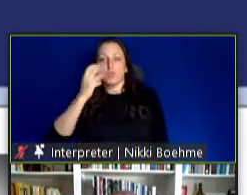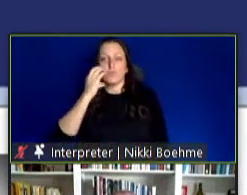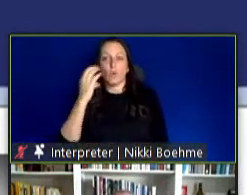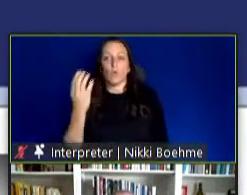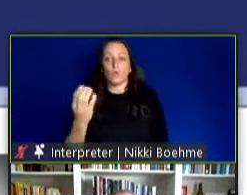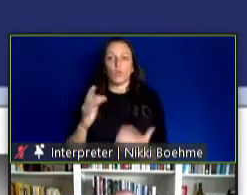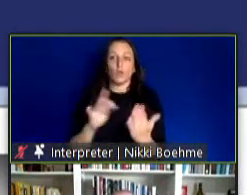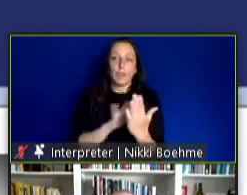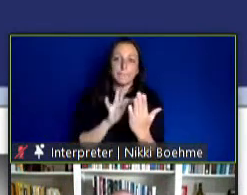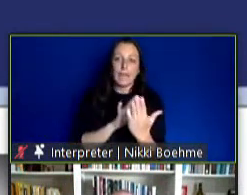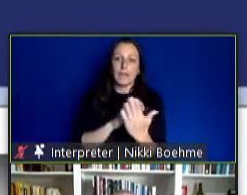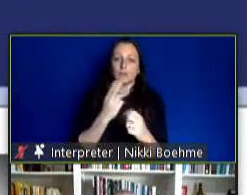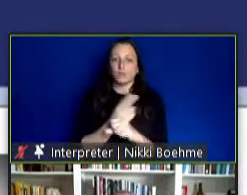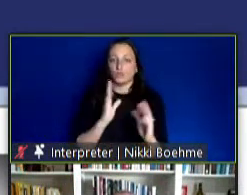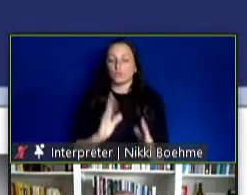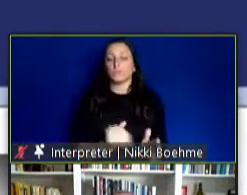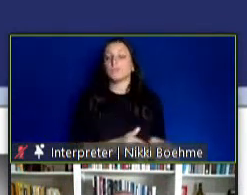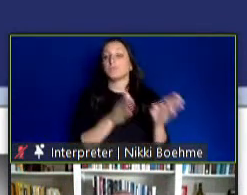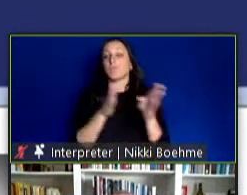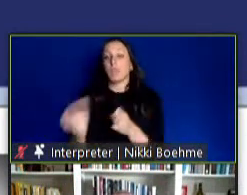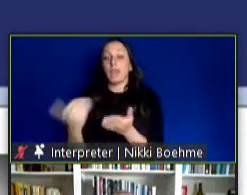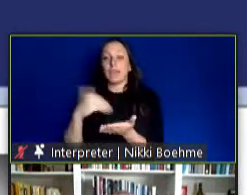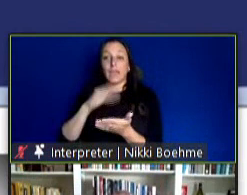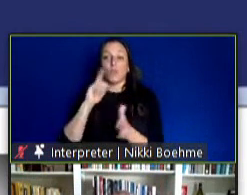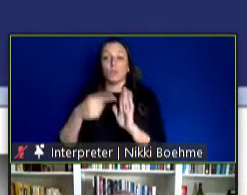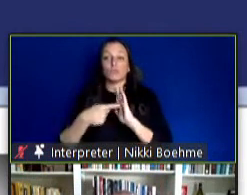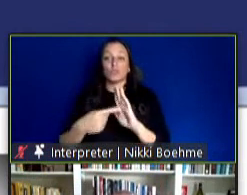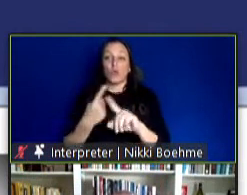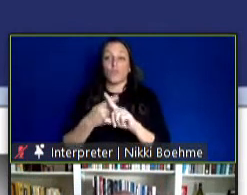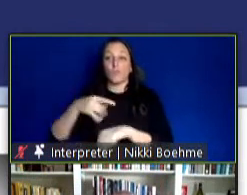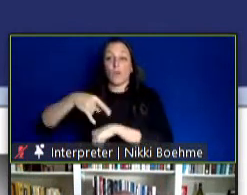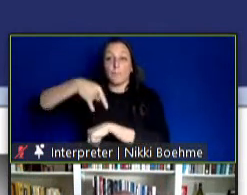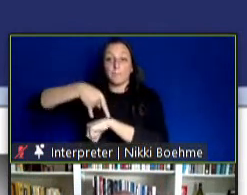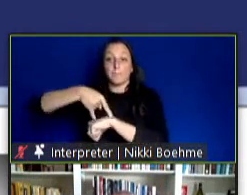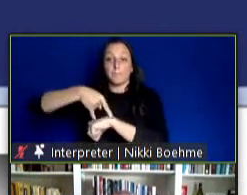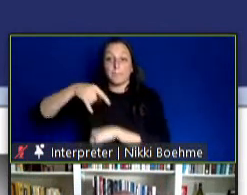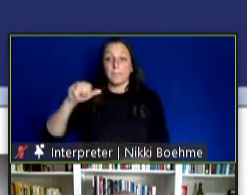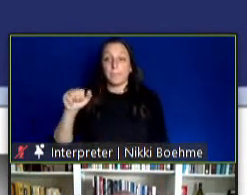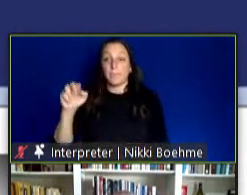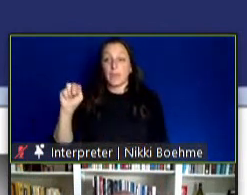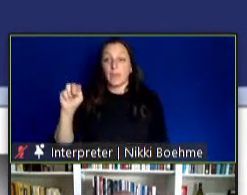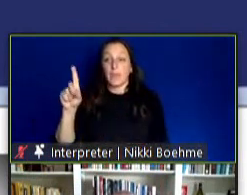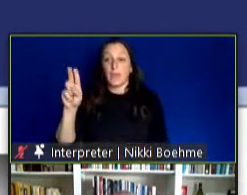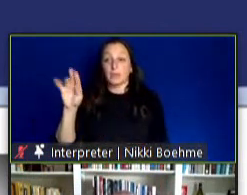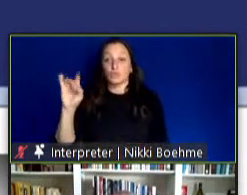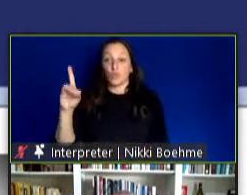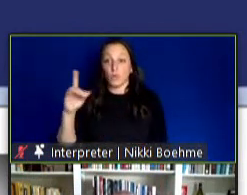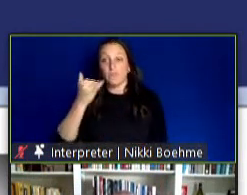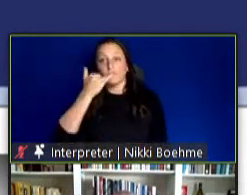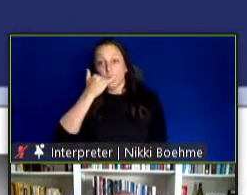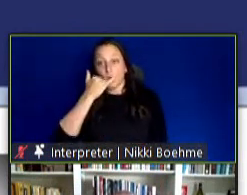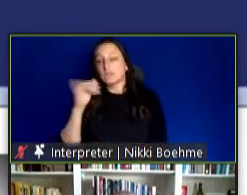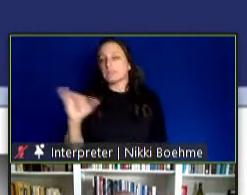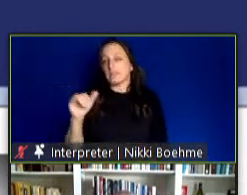that information. We're going to go through it again here from Android, and you'll see some of the same steps. Within Android,